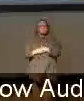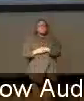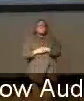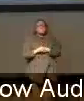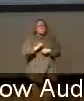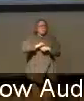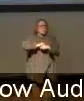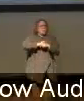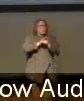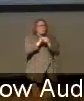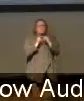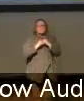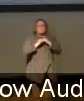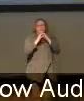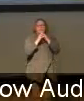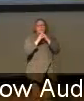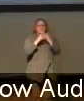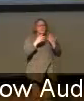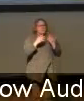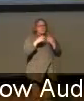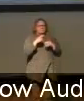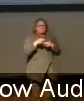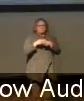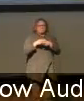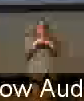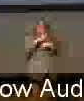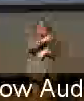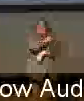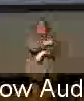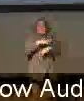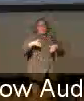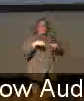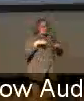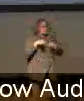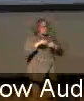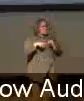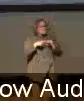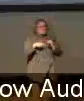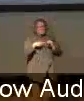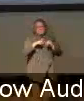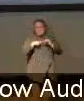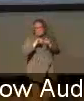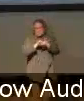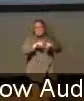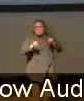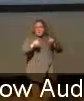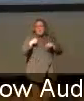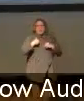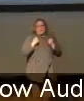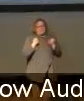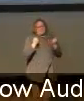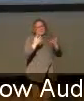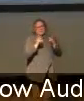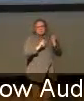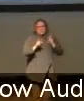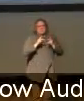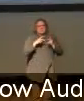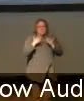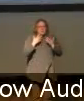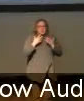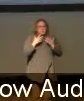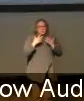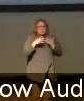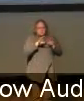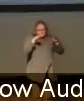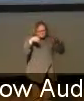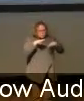talked about that too much today, but we do have a large group of people that are working on the field hospital at one of the athletic campuses to stand